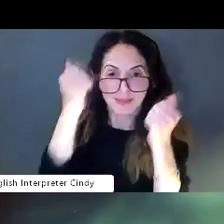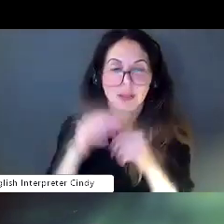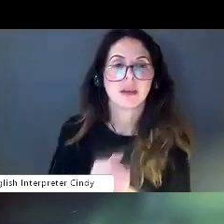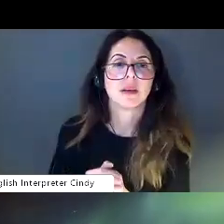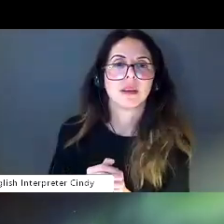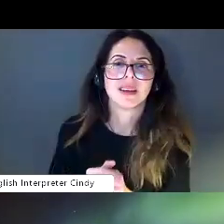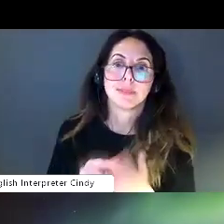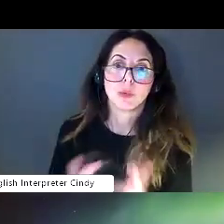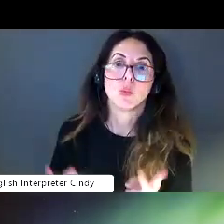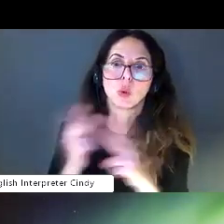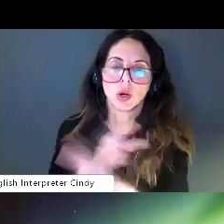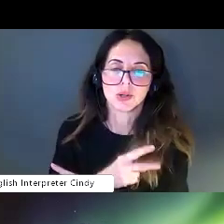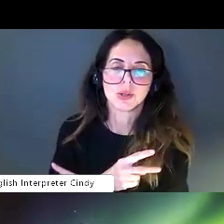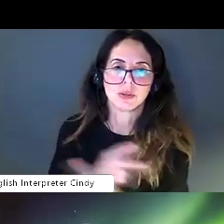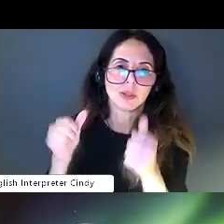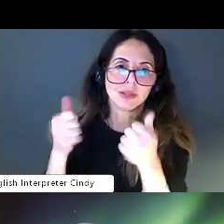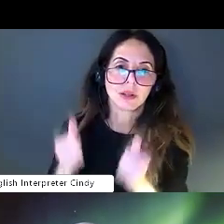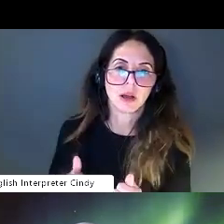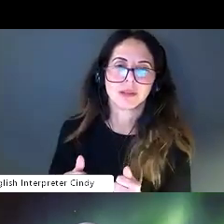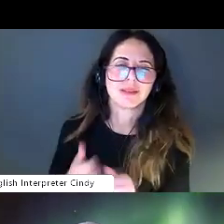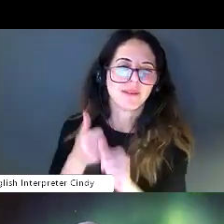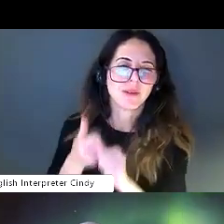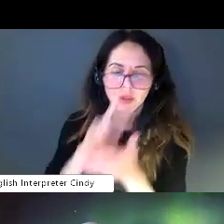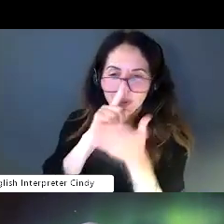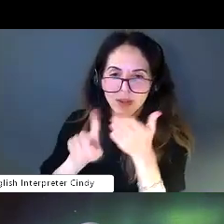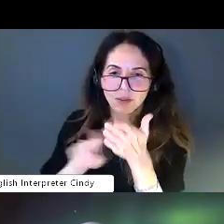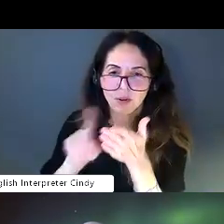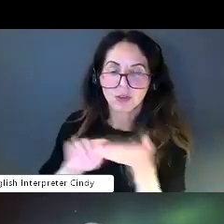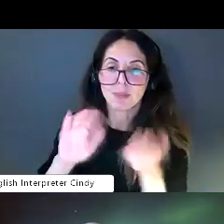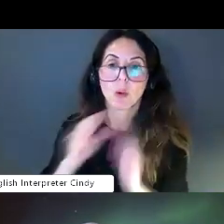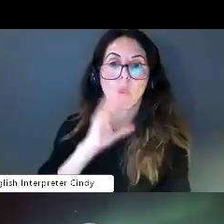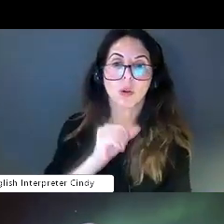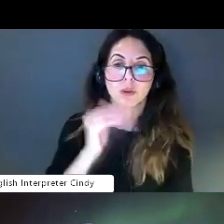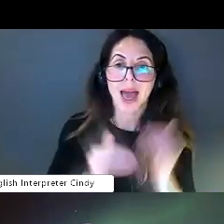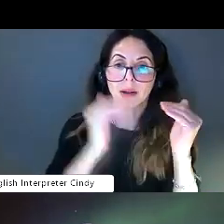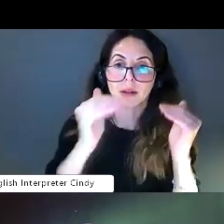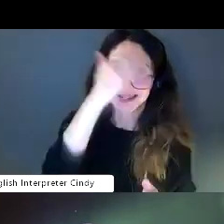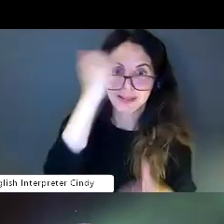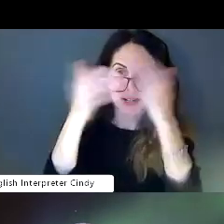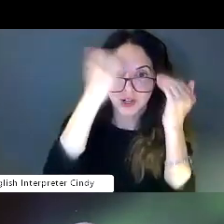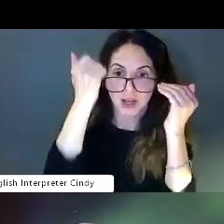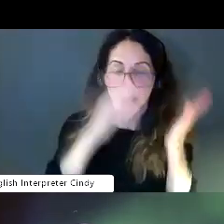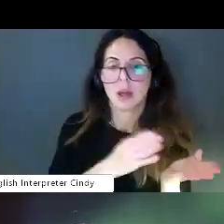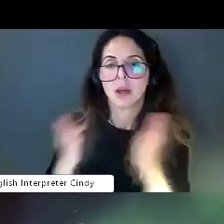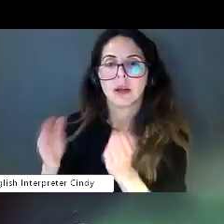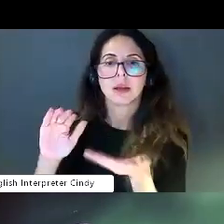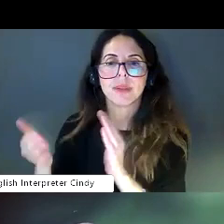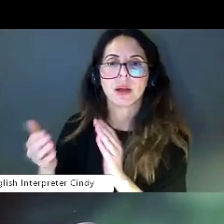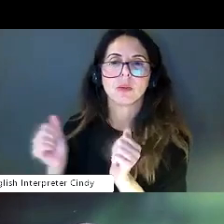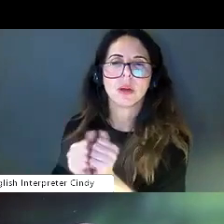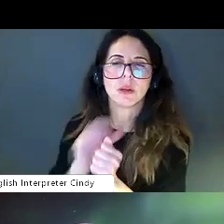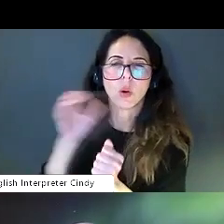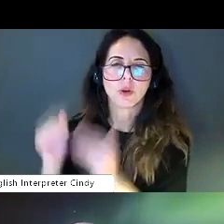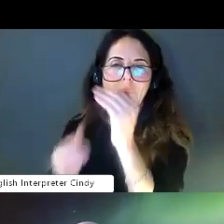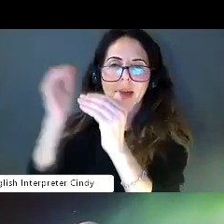declines, okay? And this is based on research where they compared older adults with dementia compared to those older adults who